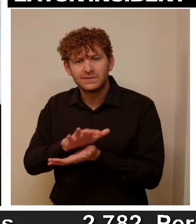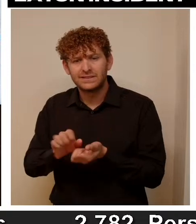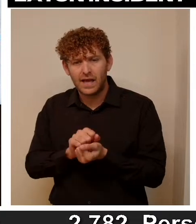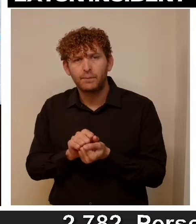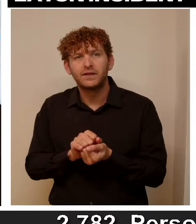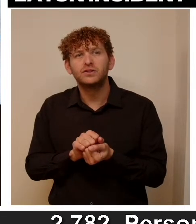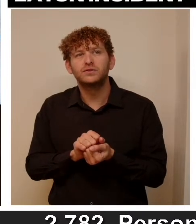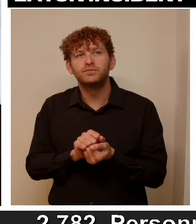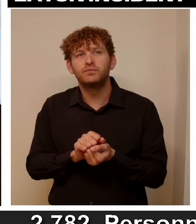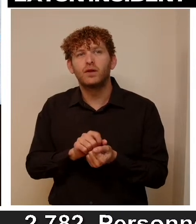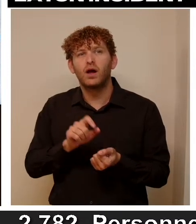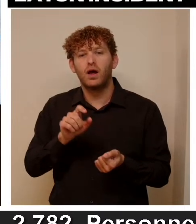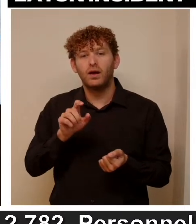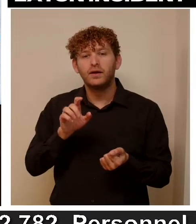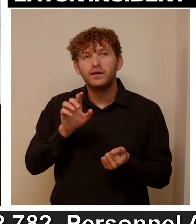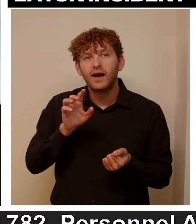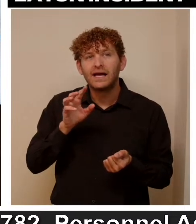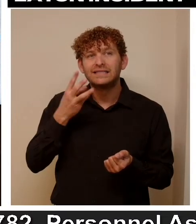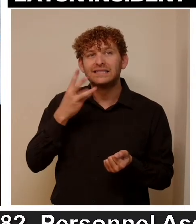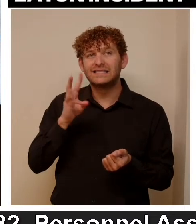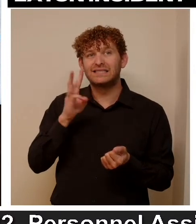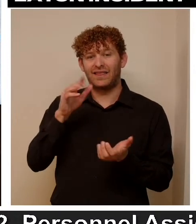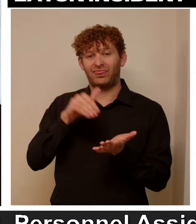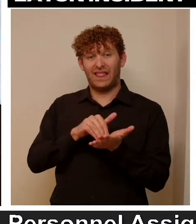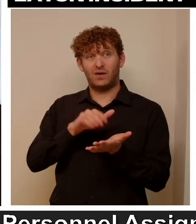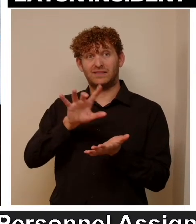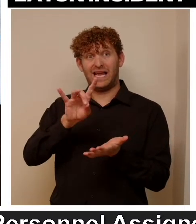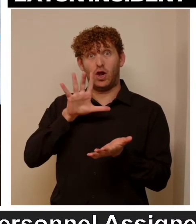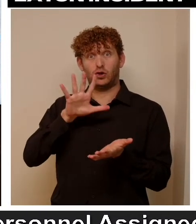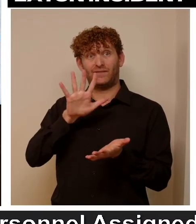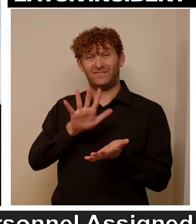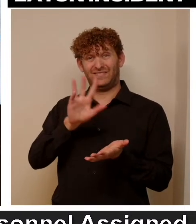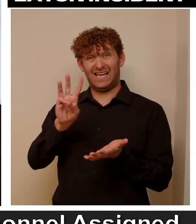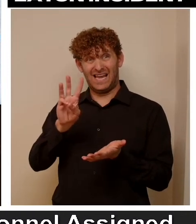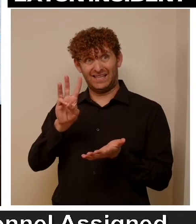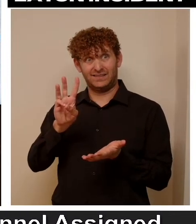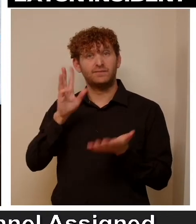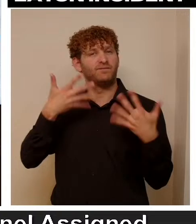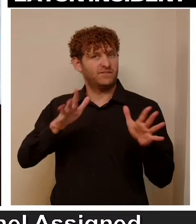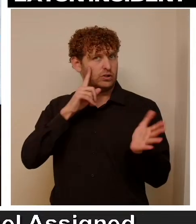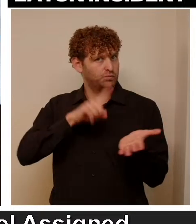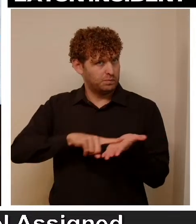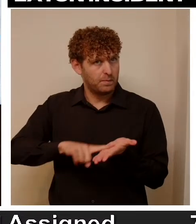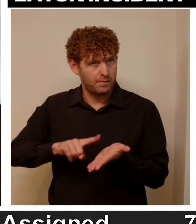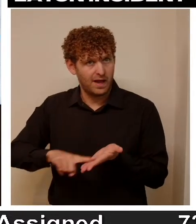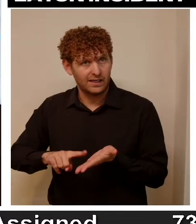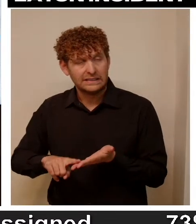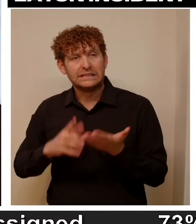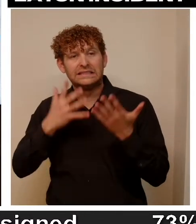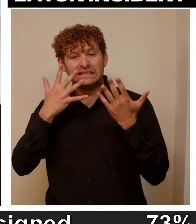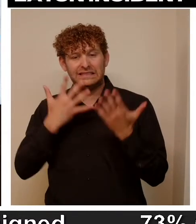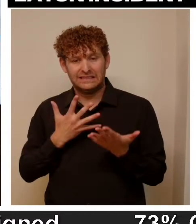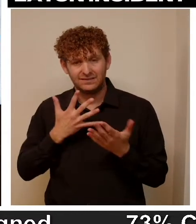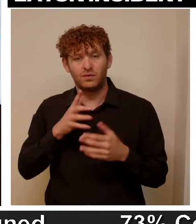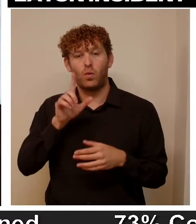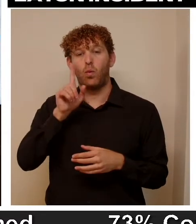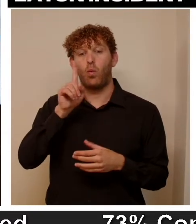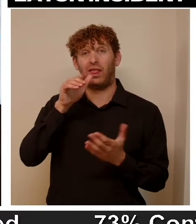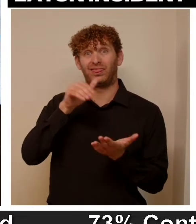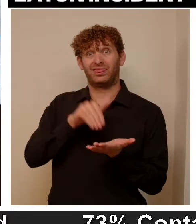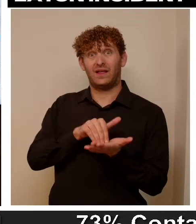16,856 structures have been inspected. And unfortunately, 1,044 have been damaged